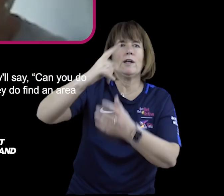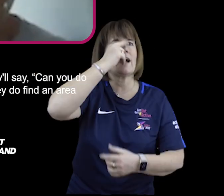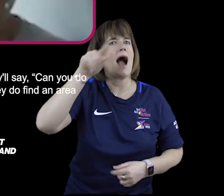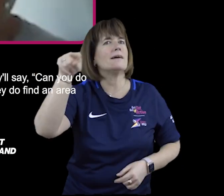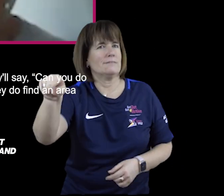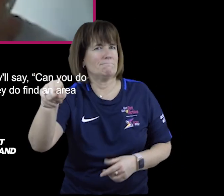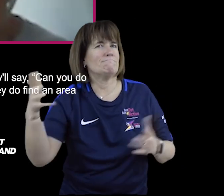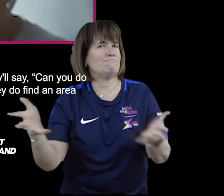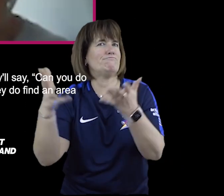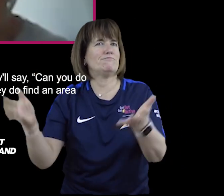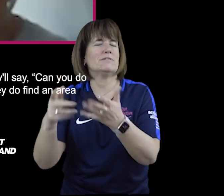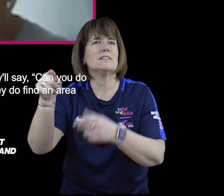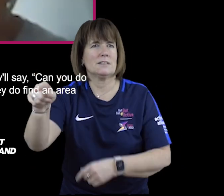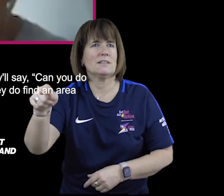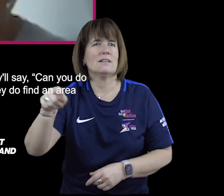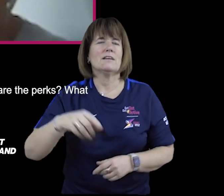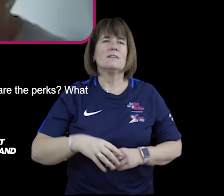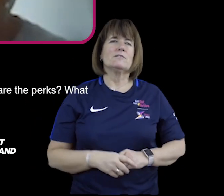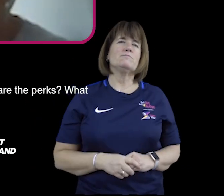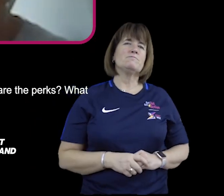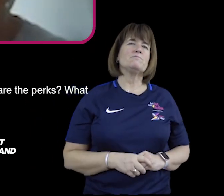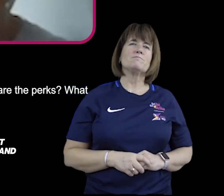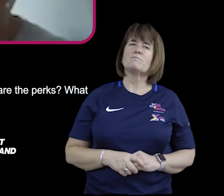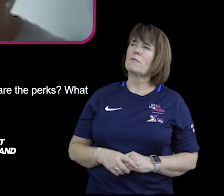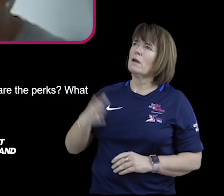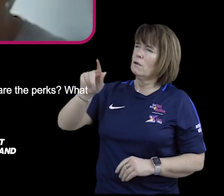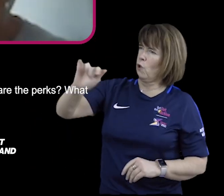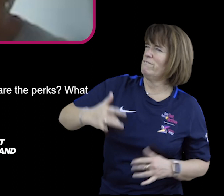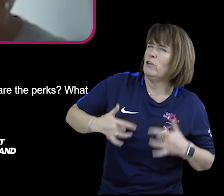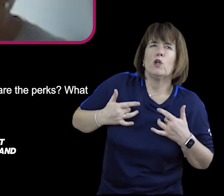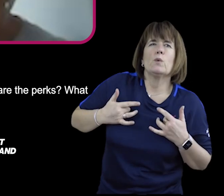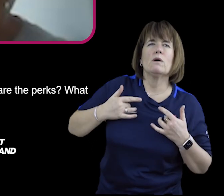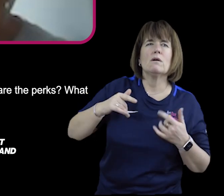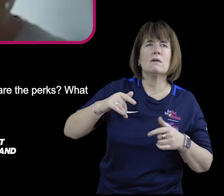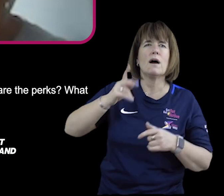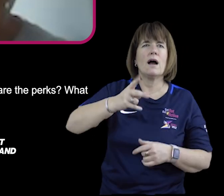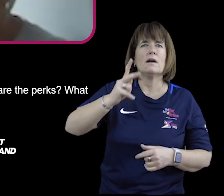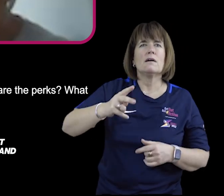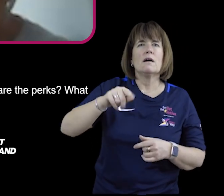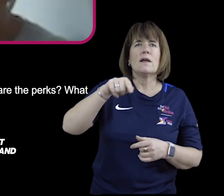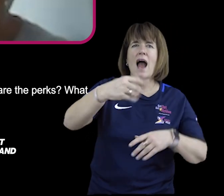a group, where they can join. Catherine, from your perspective,